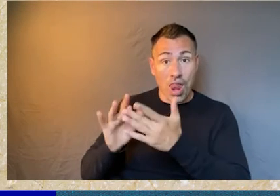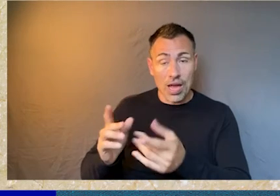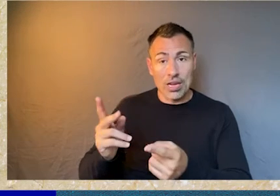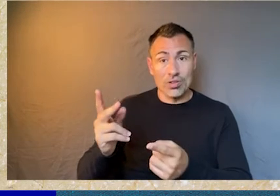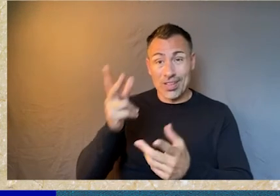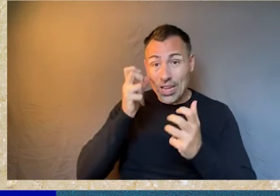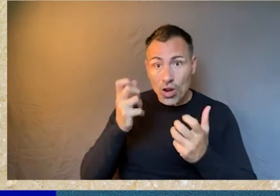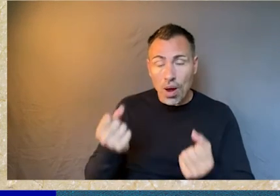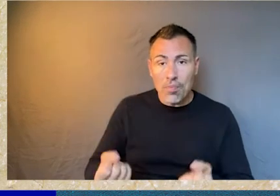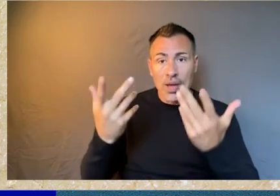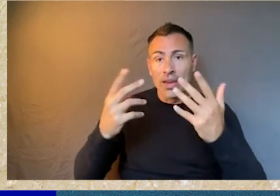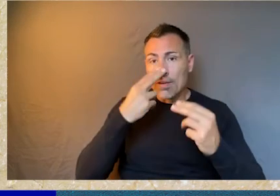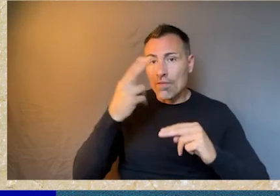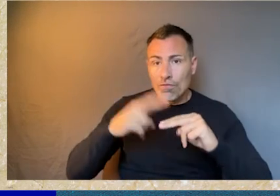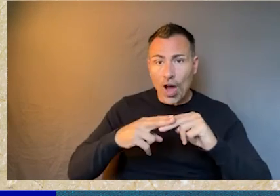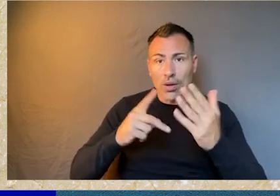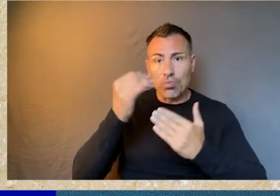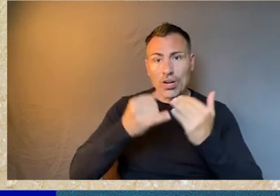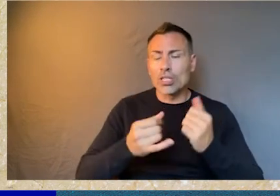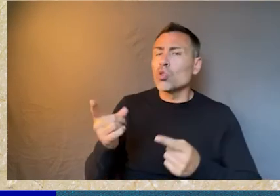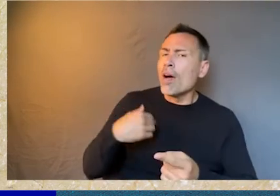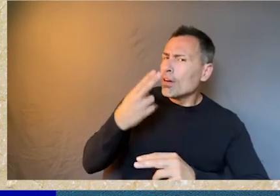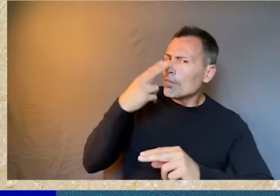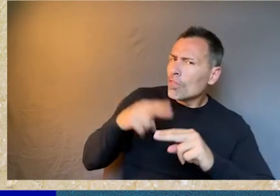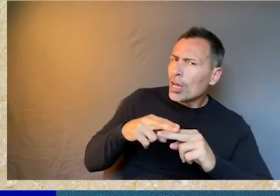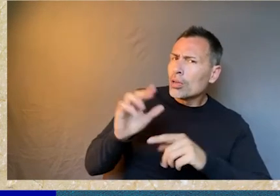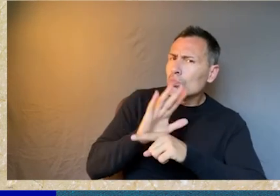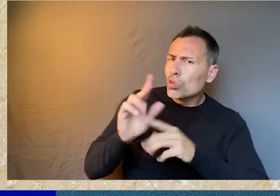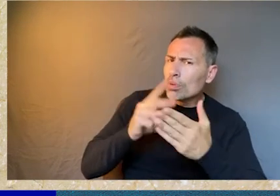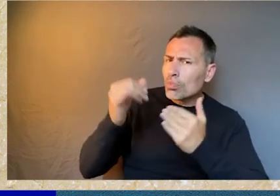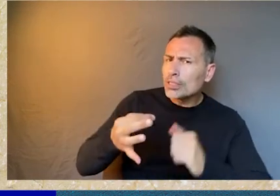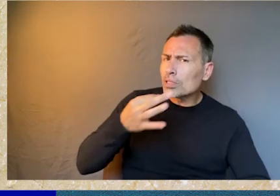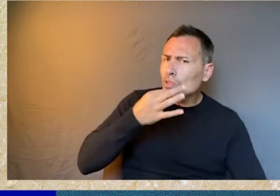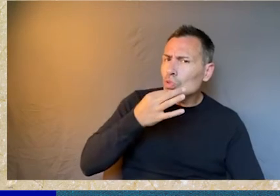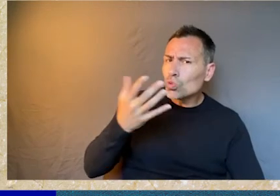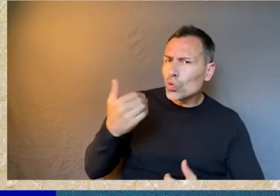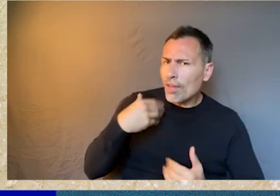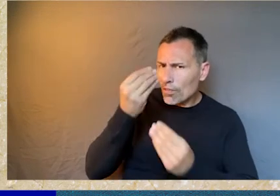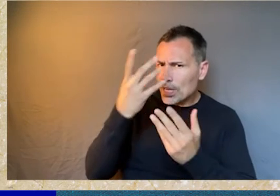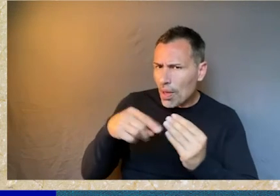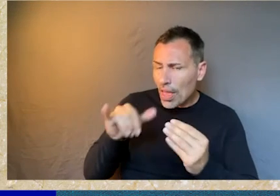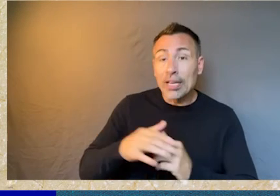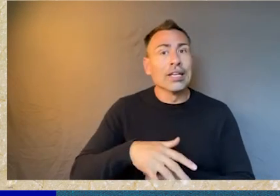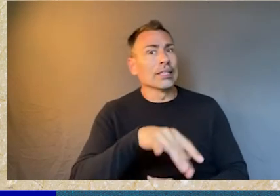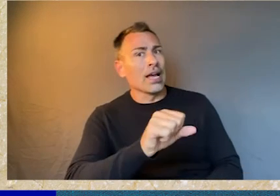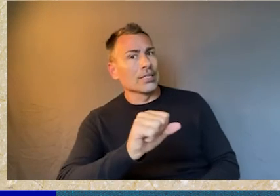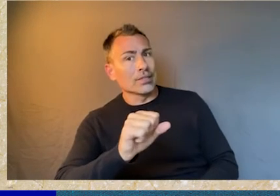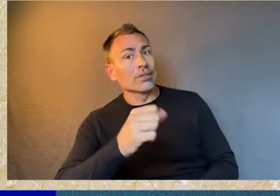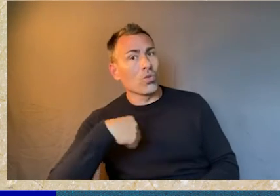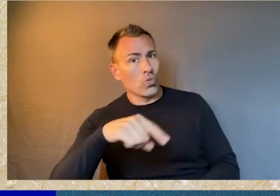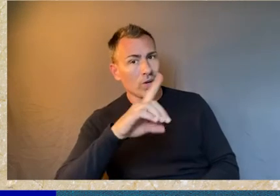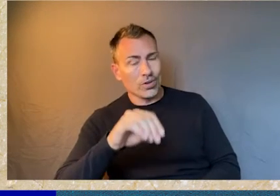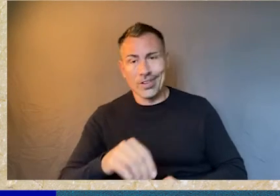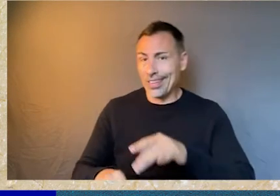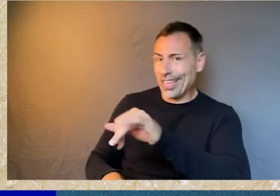fun projects. You guys have a fun movie project coming up. Do you have the information? We do. It's